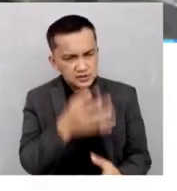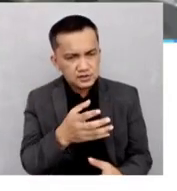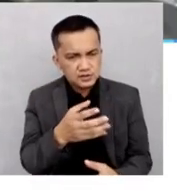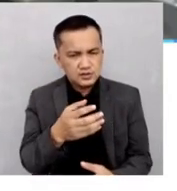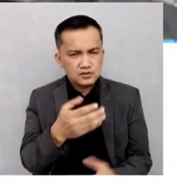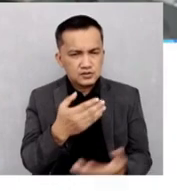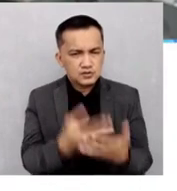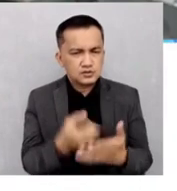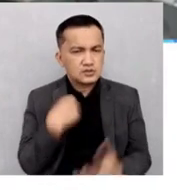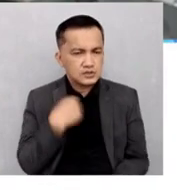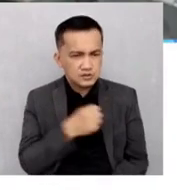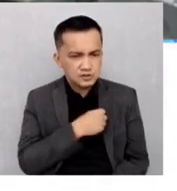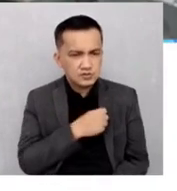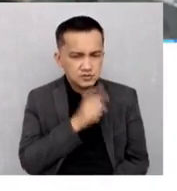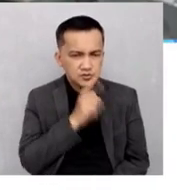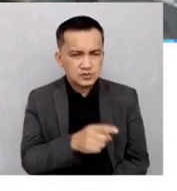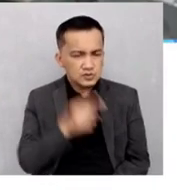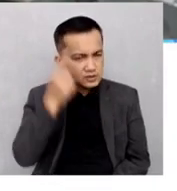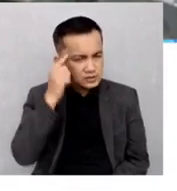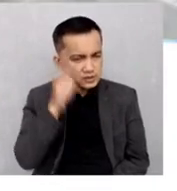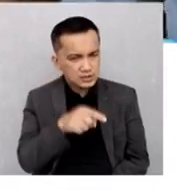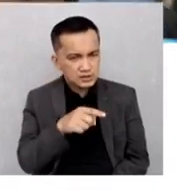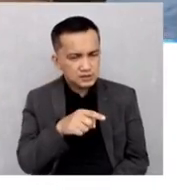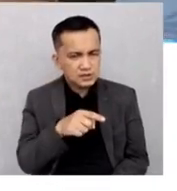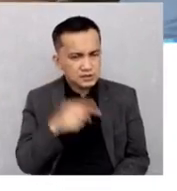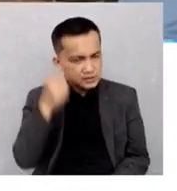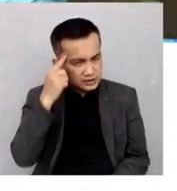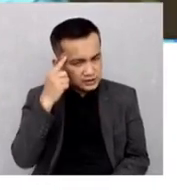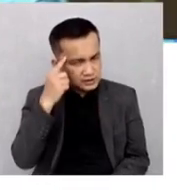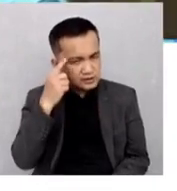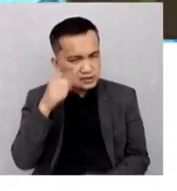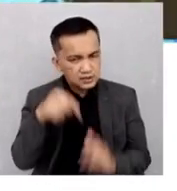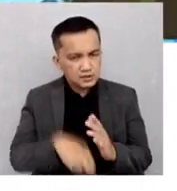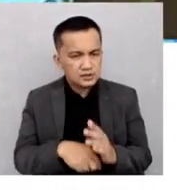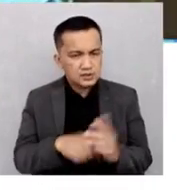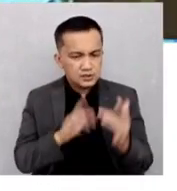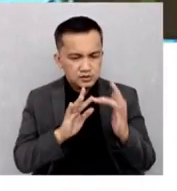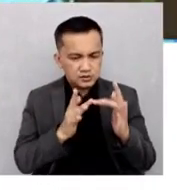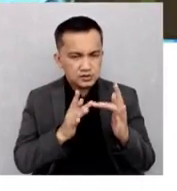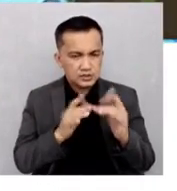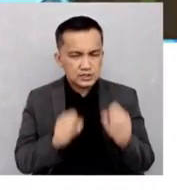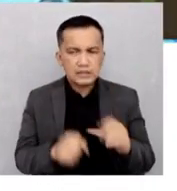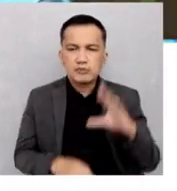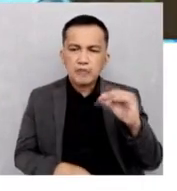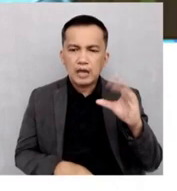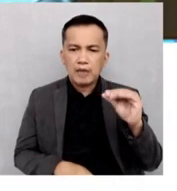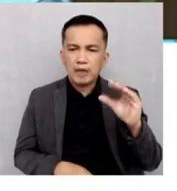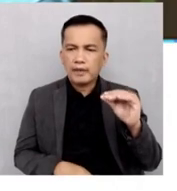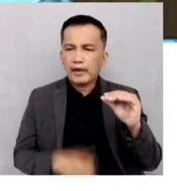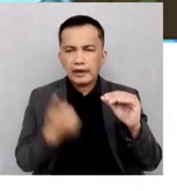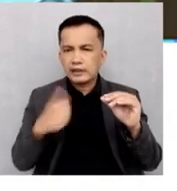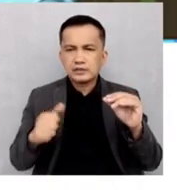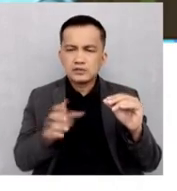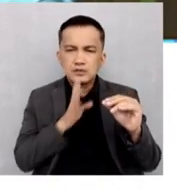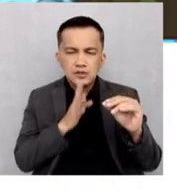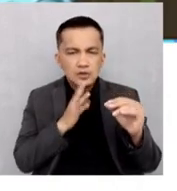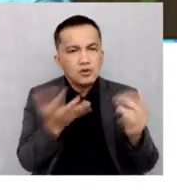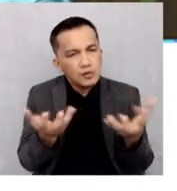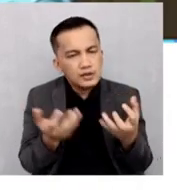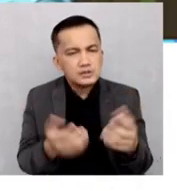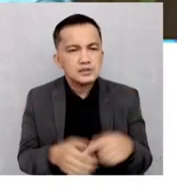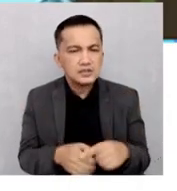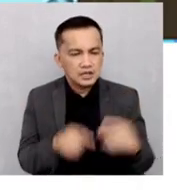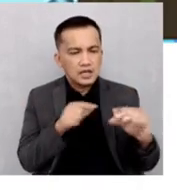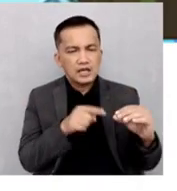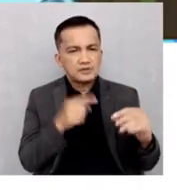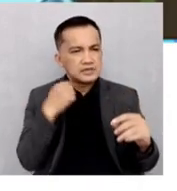po to really think of it and think hard. Virtually, he can just blah blah anything he wants to say. Alam niyang hindi siya